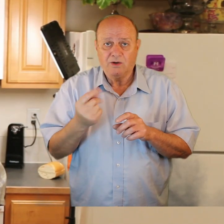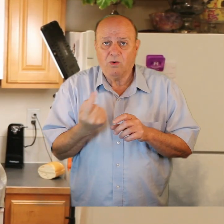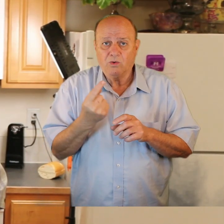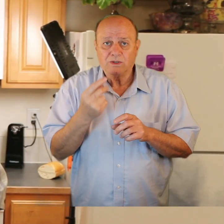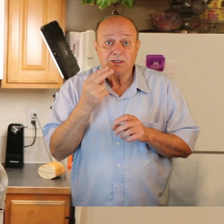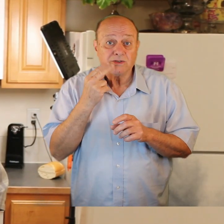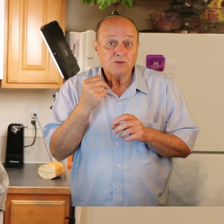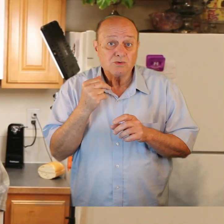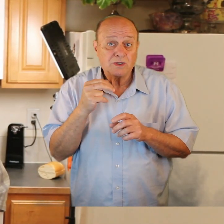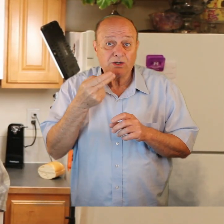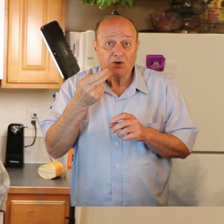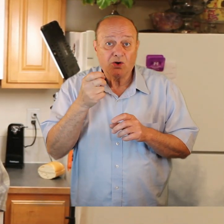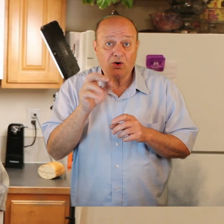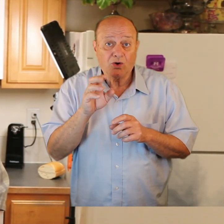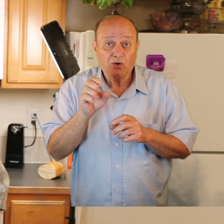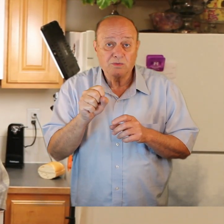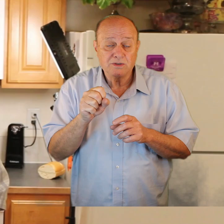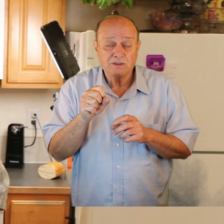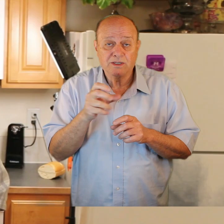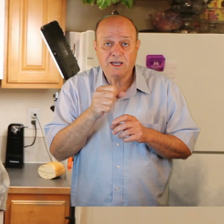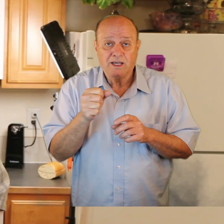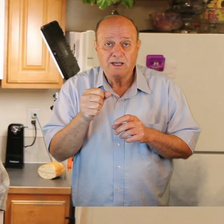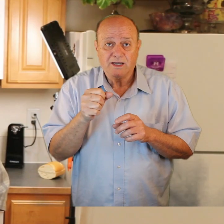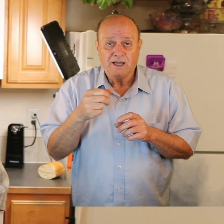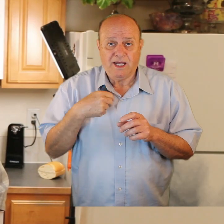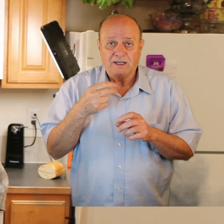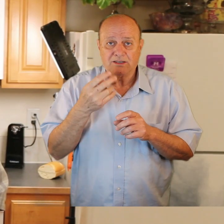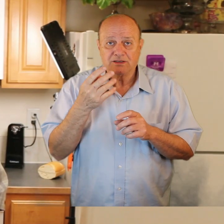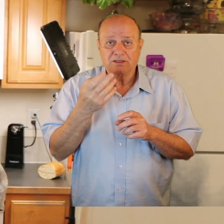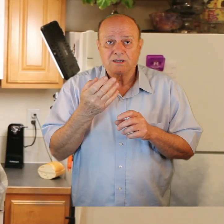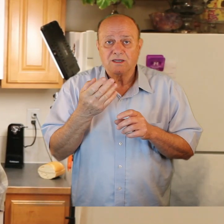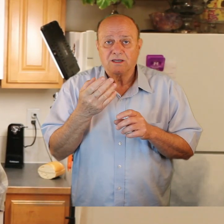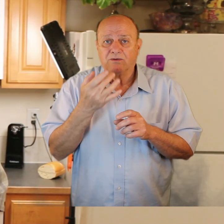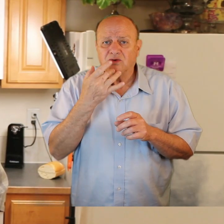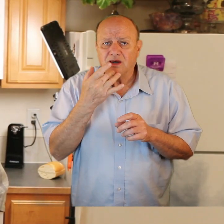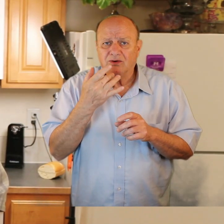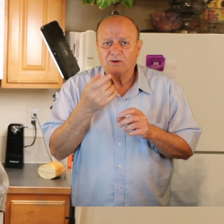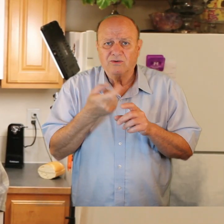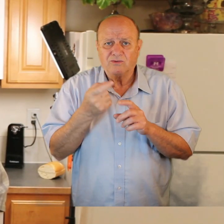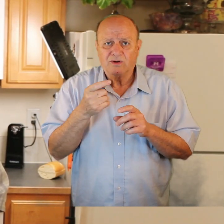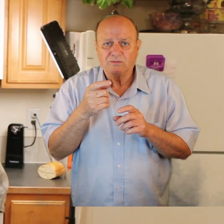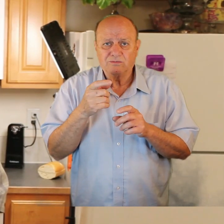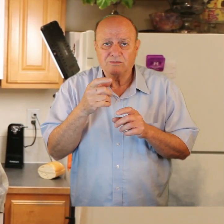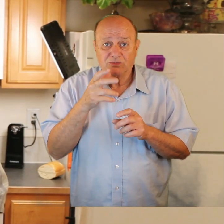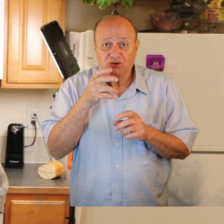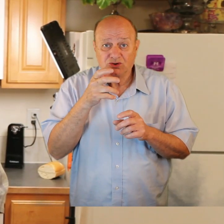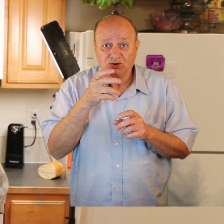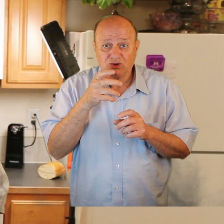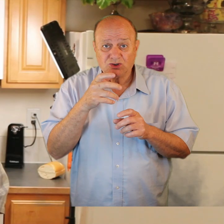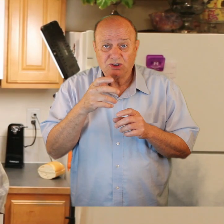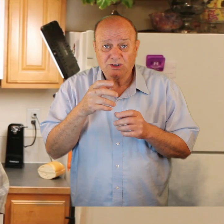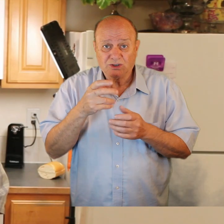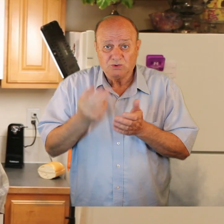well. And we've added some chicken stock too to give it that extra heft and warm, hearty farm flavor